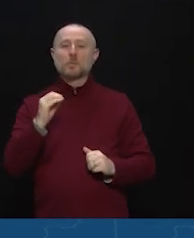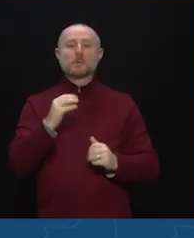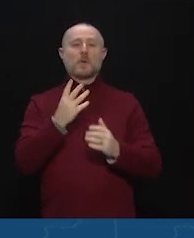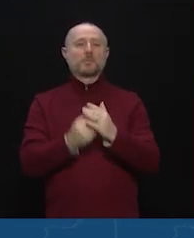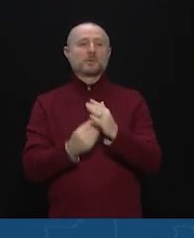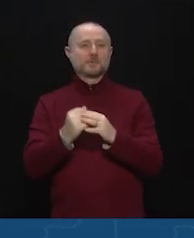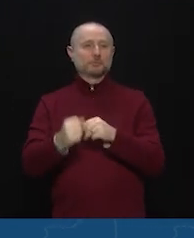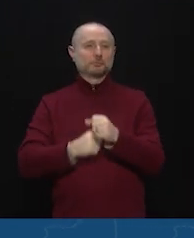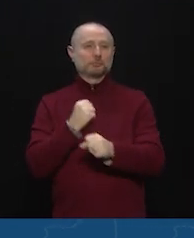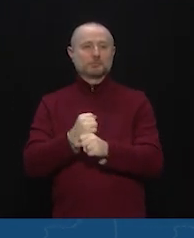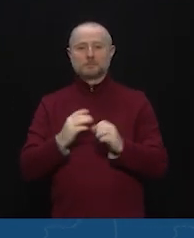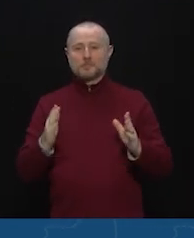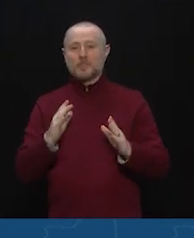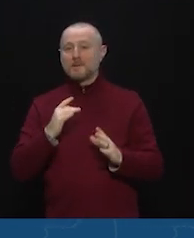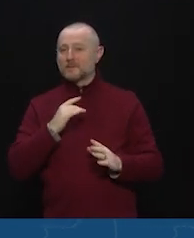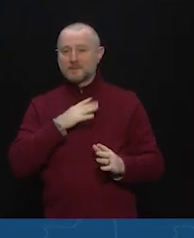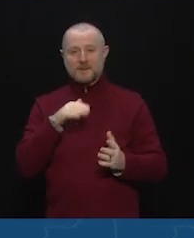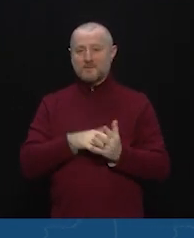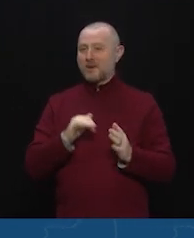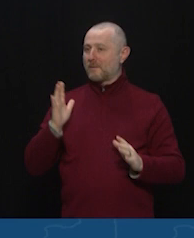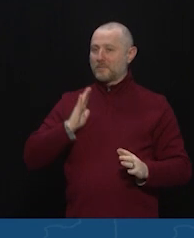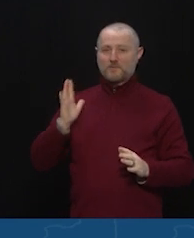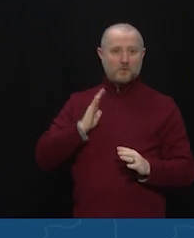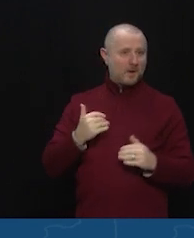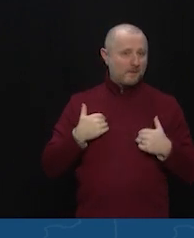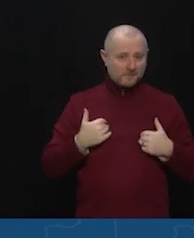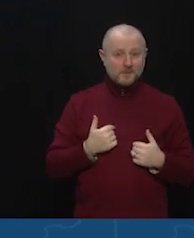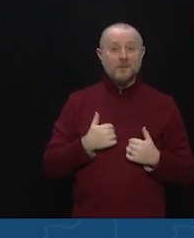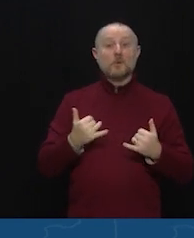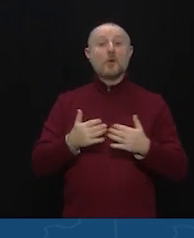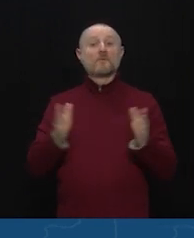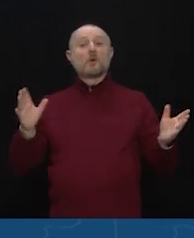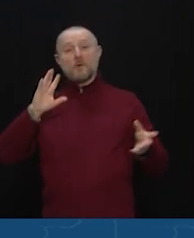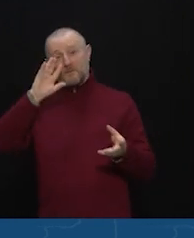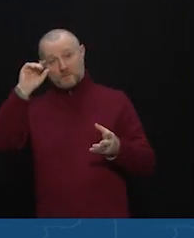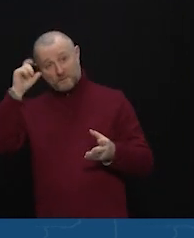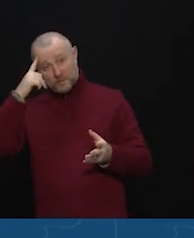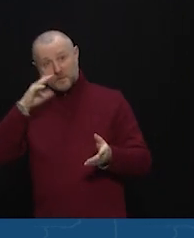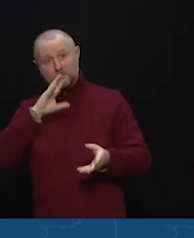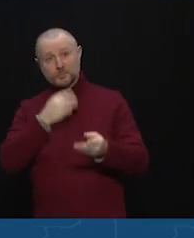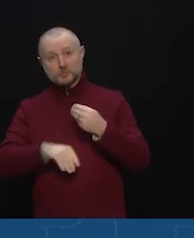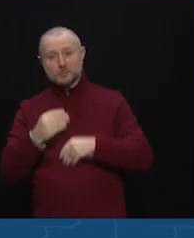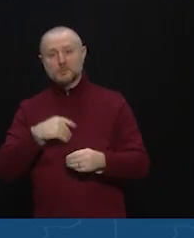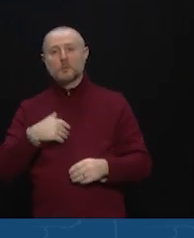had before. Overall, the executive budget on an all funds basis will be